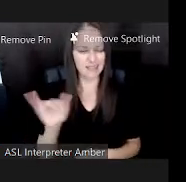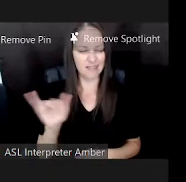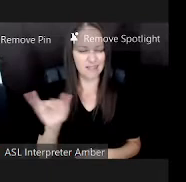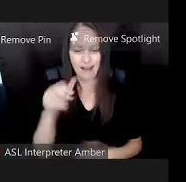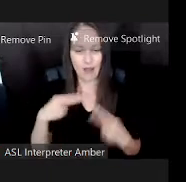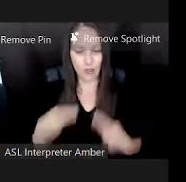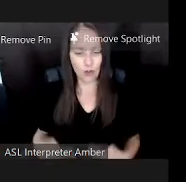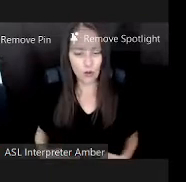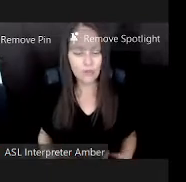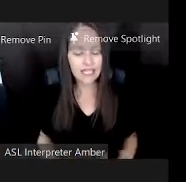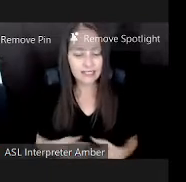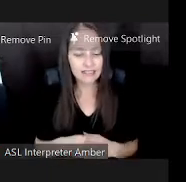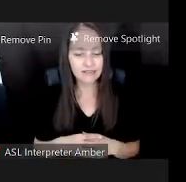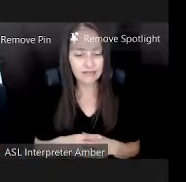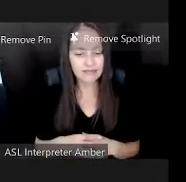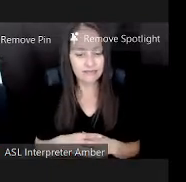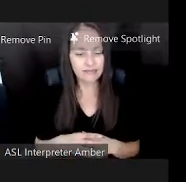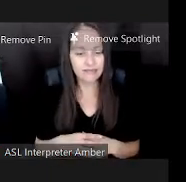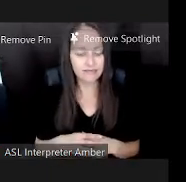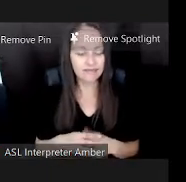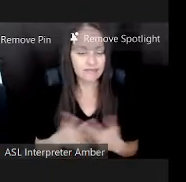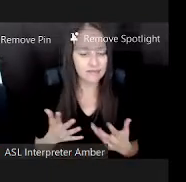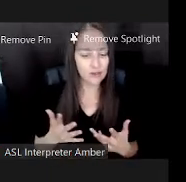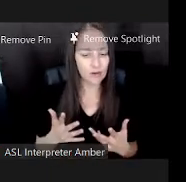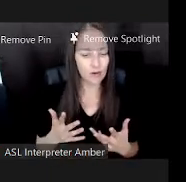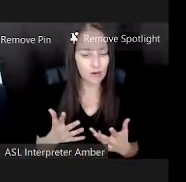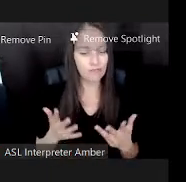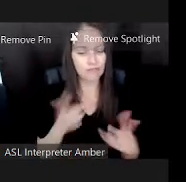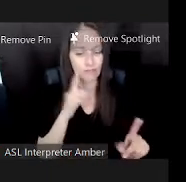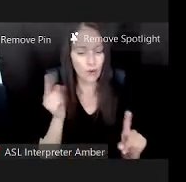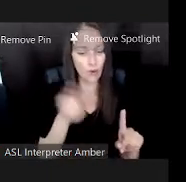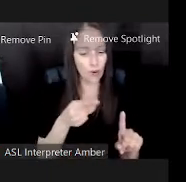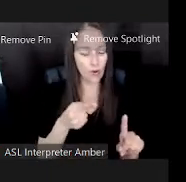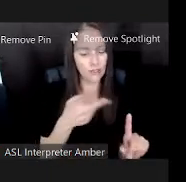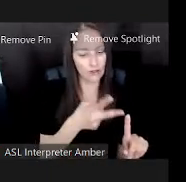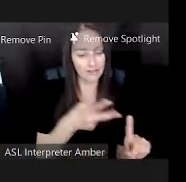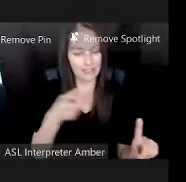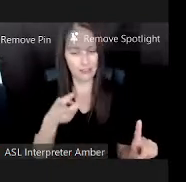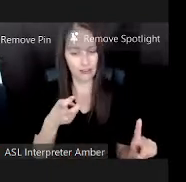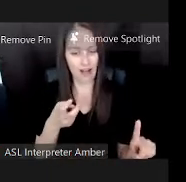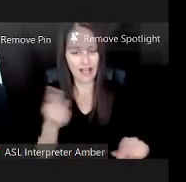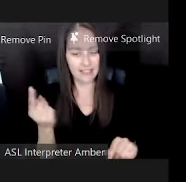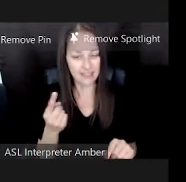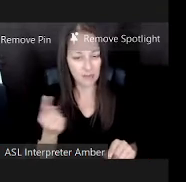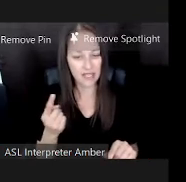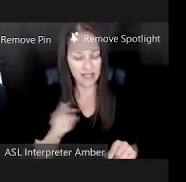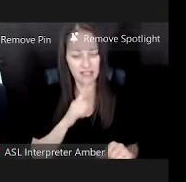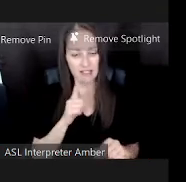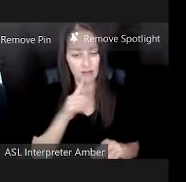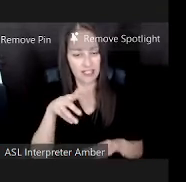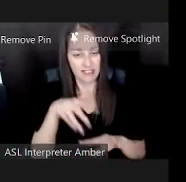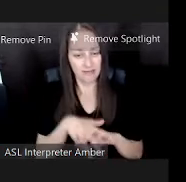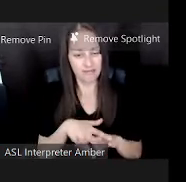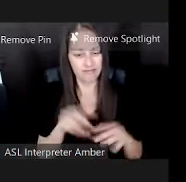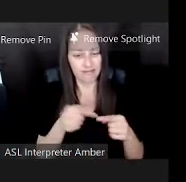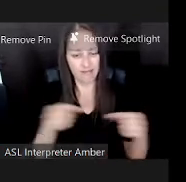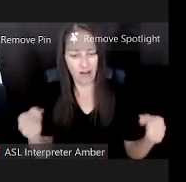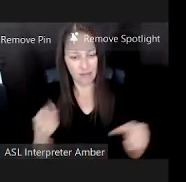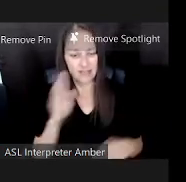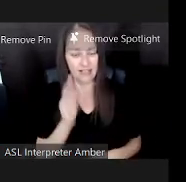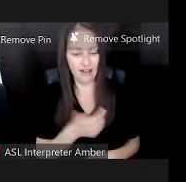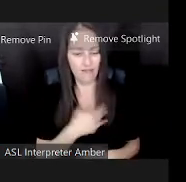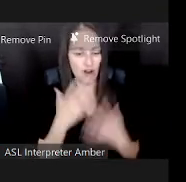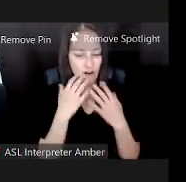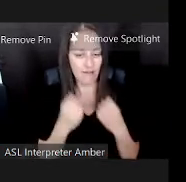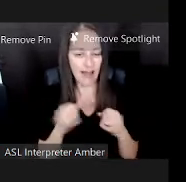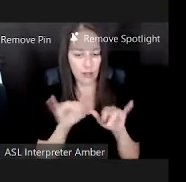to extract something that is anathema to our value system, is what